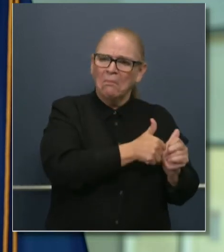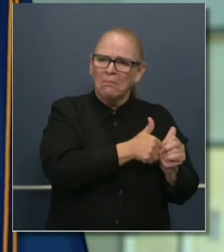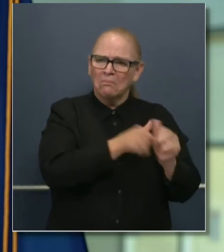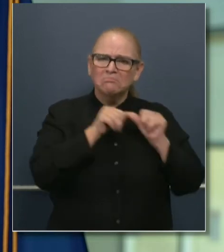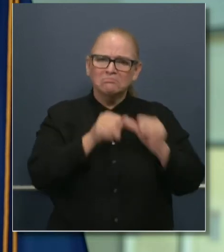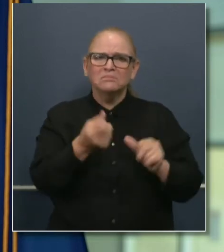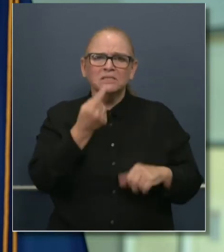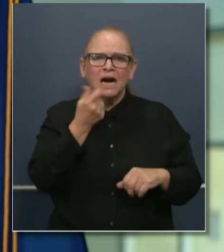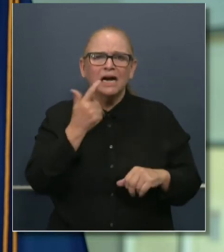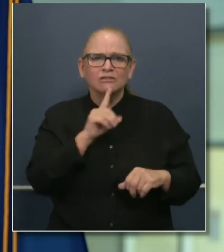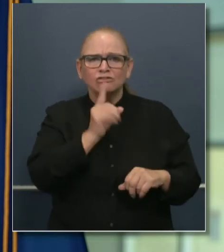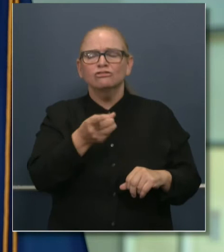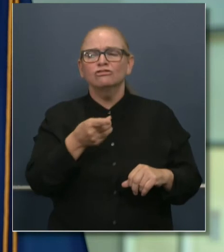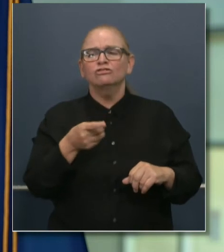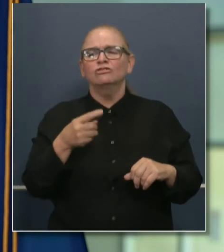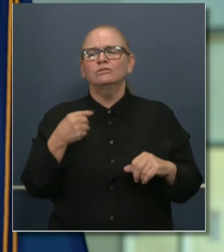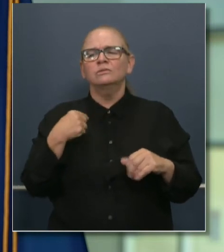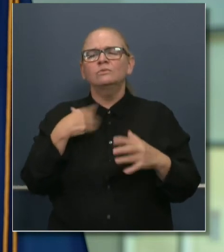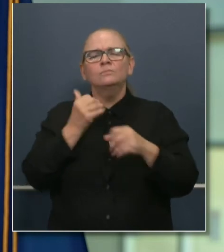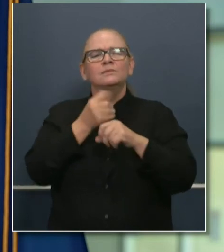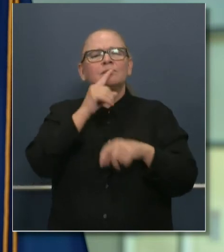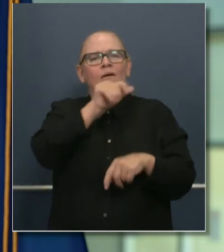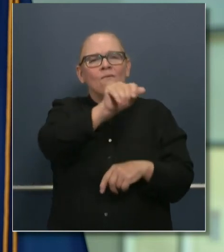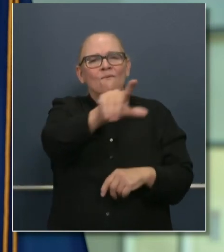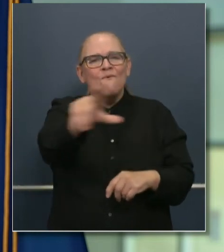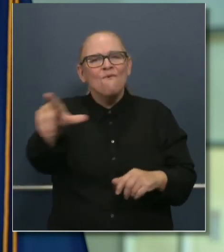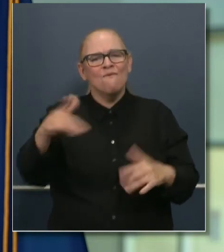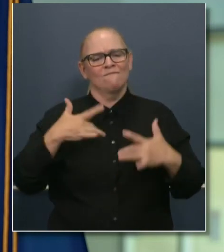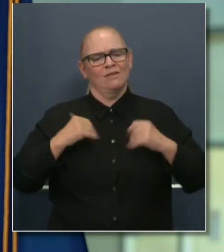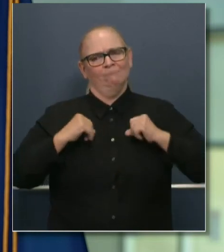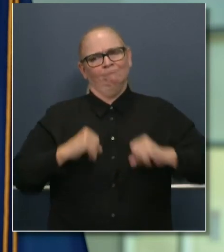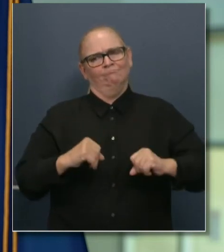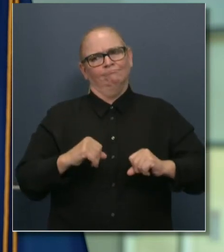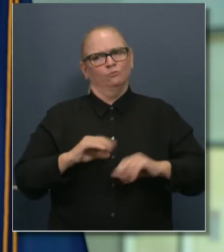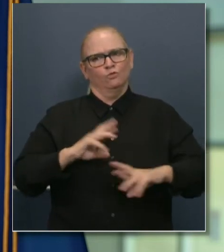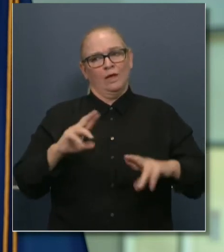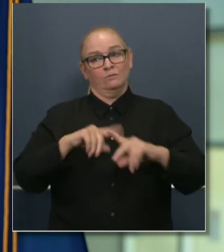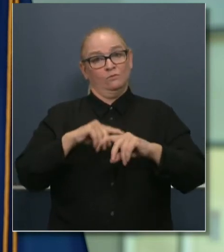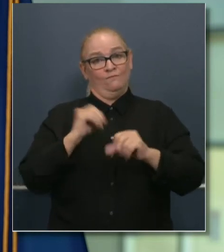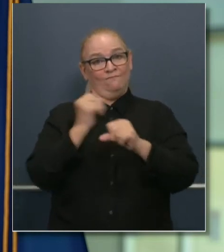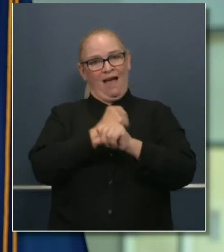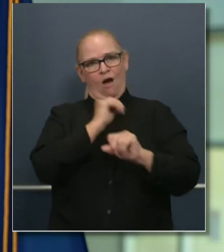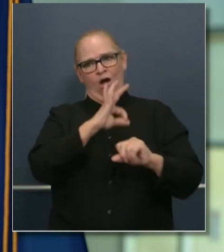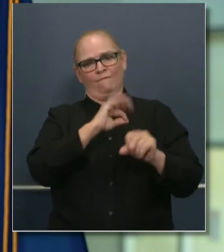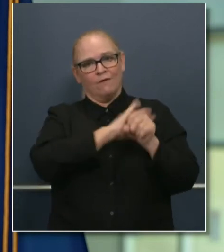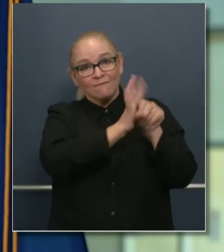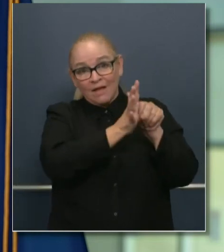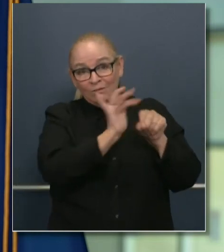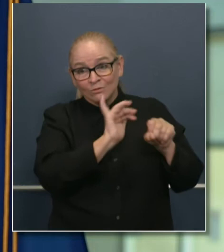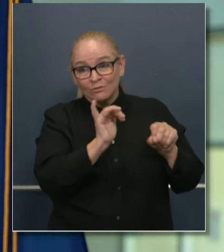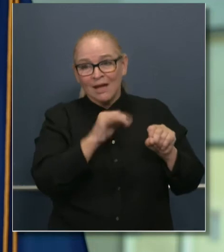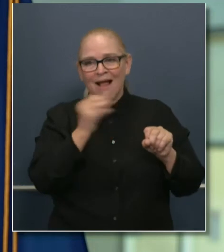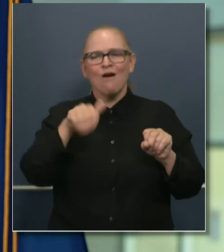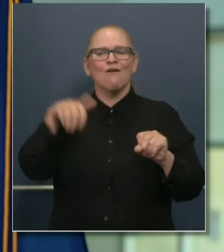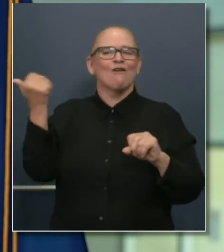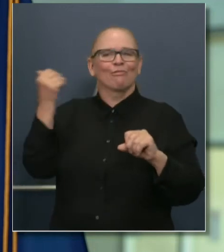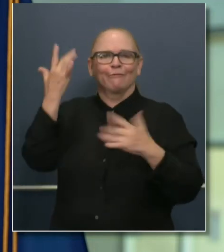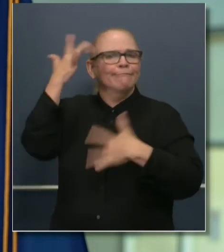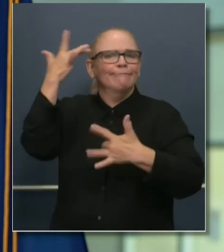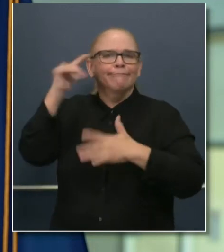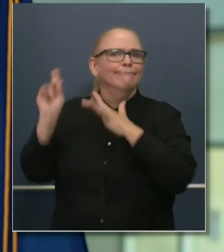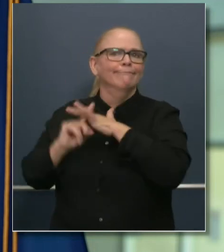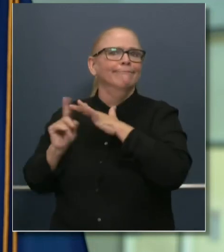everyone is as well positioned and suited to fight off not just COVID-19, but anything else that might be mixing around